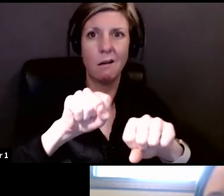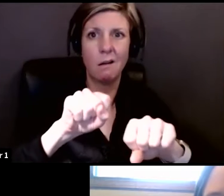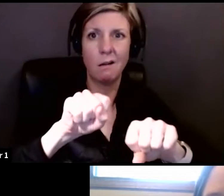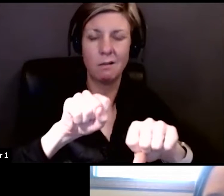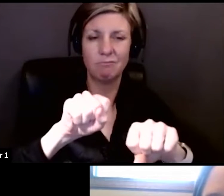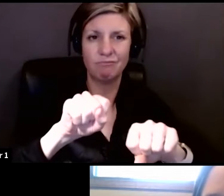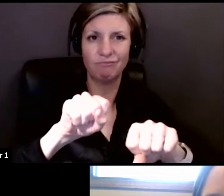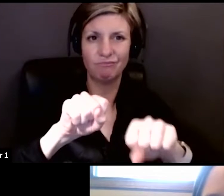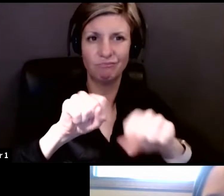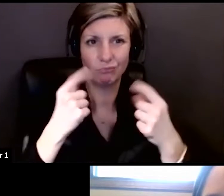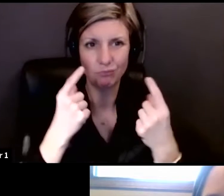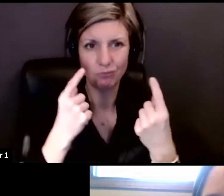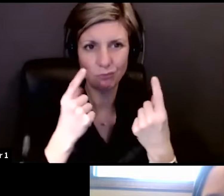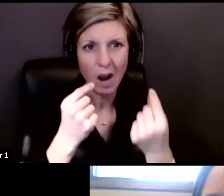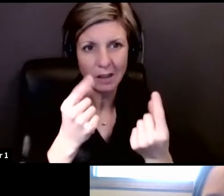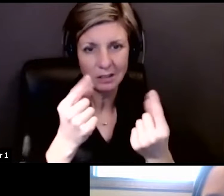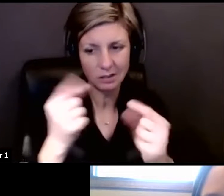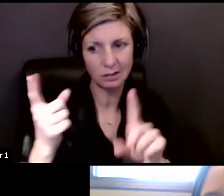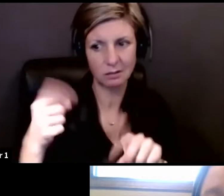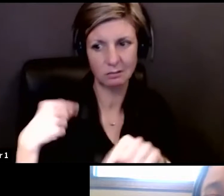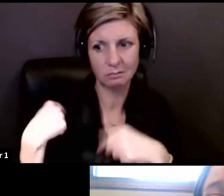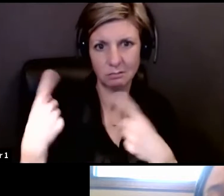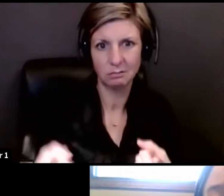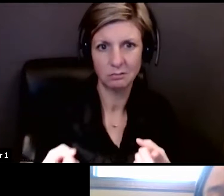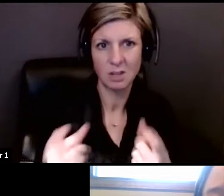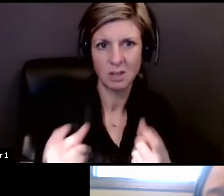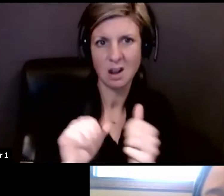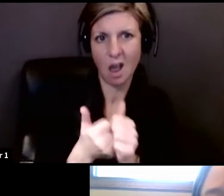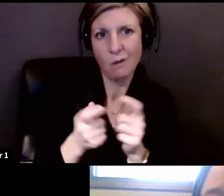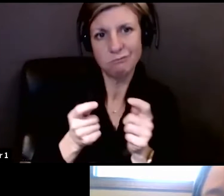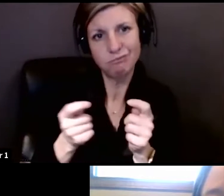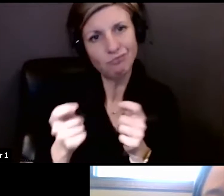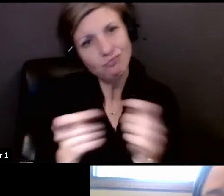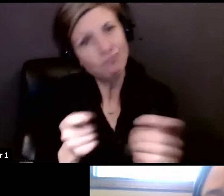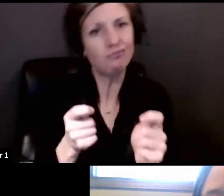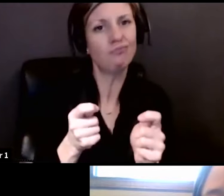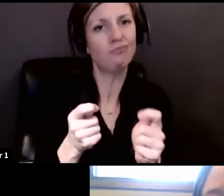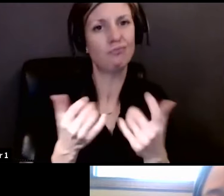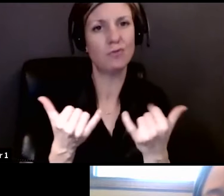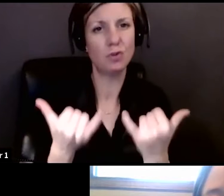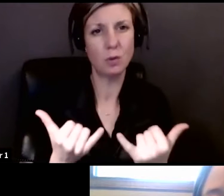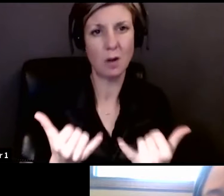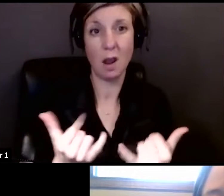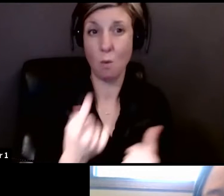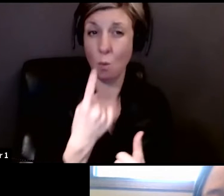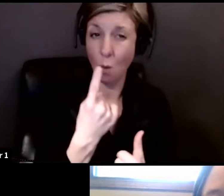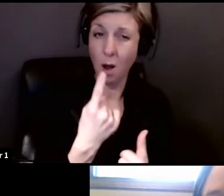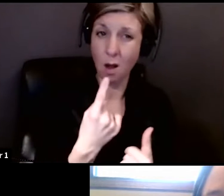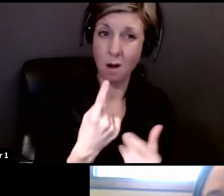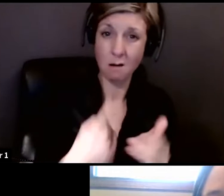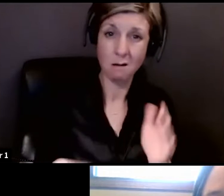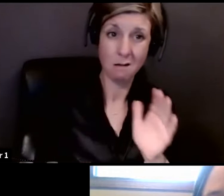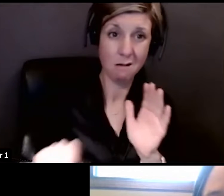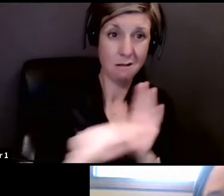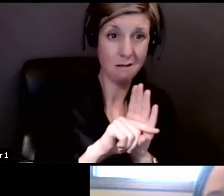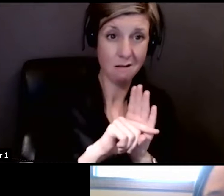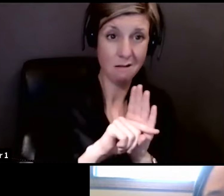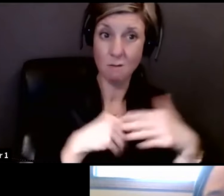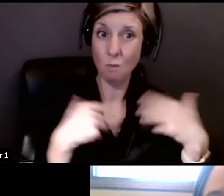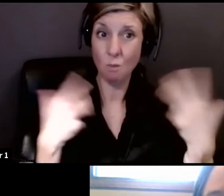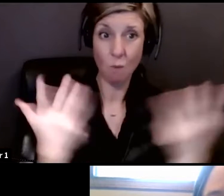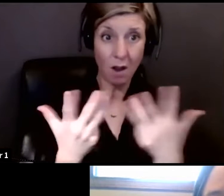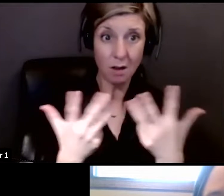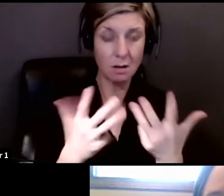of how it's being policed today, creates more disinformation or